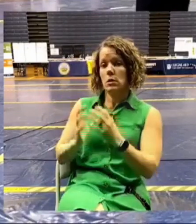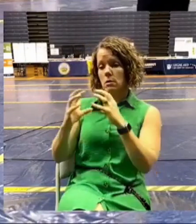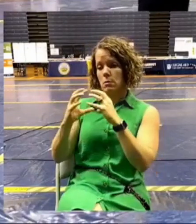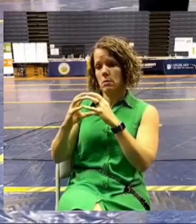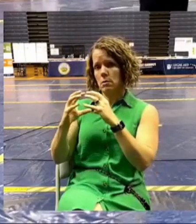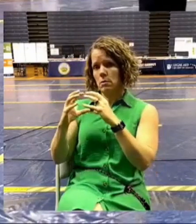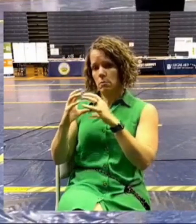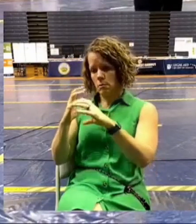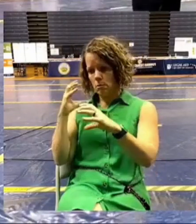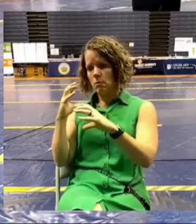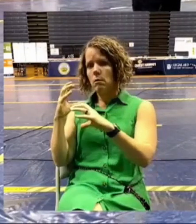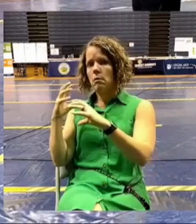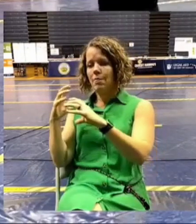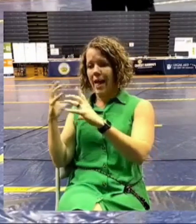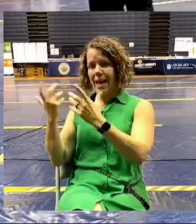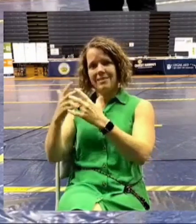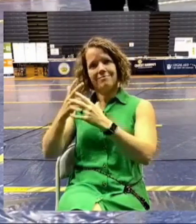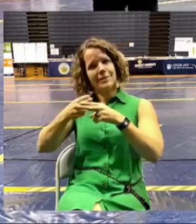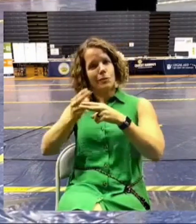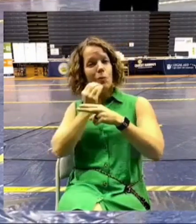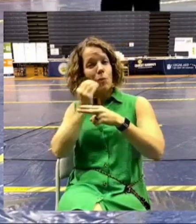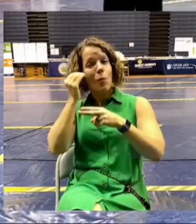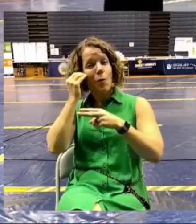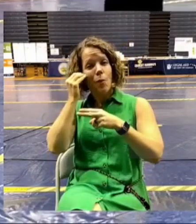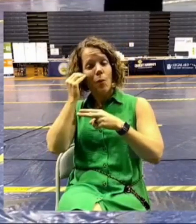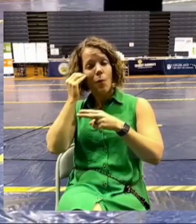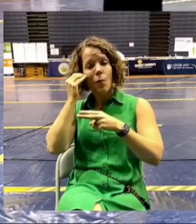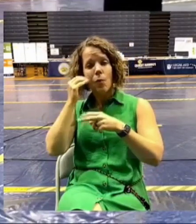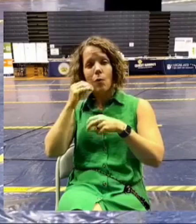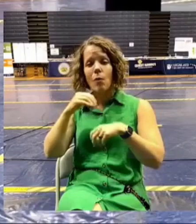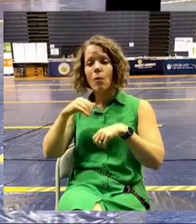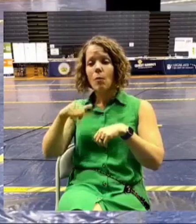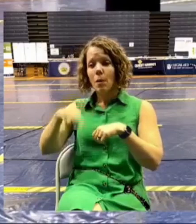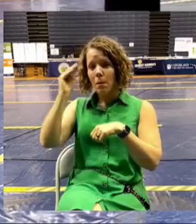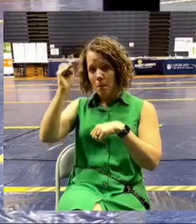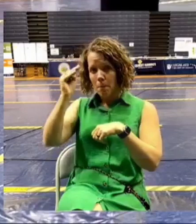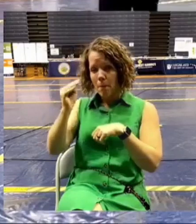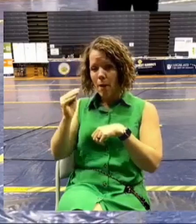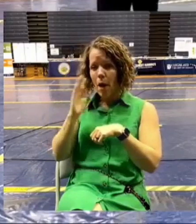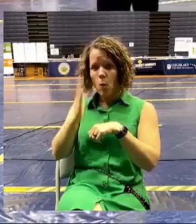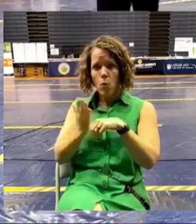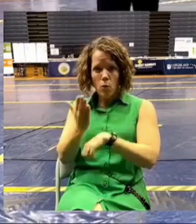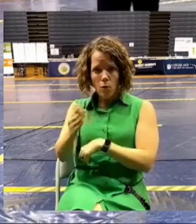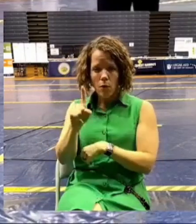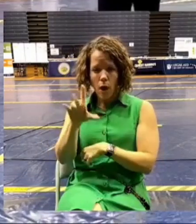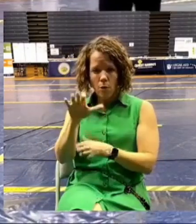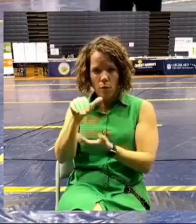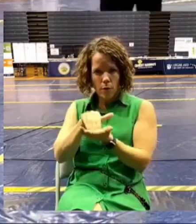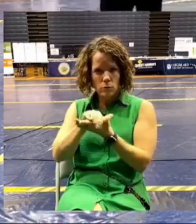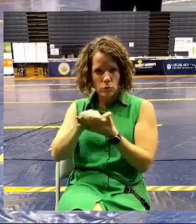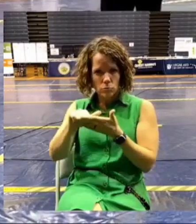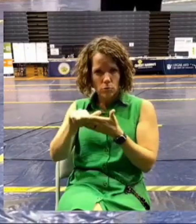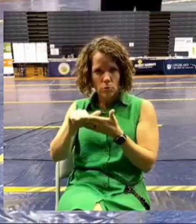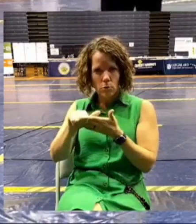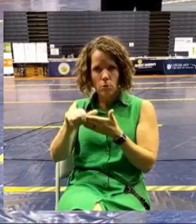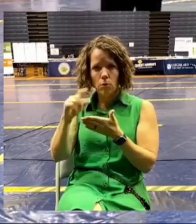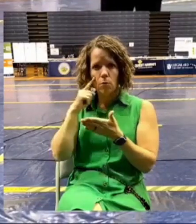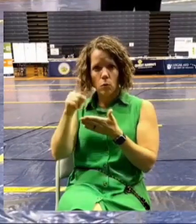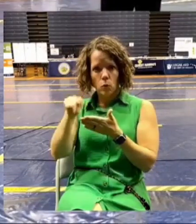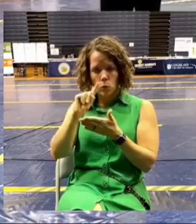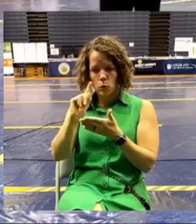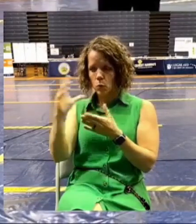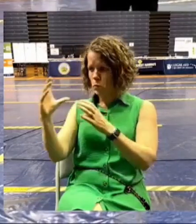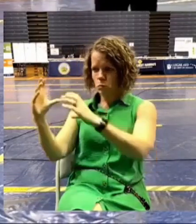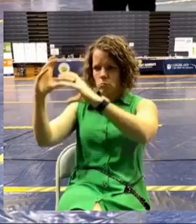or want. When I say purchase, I mean with the help, the county I think is offering $100,000 per unit for